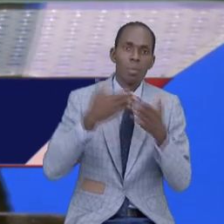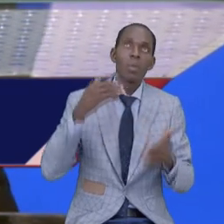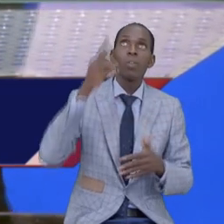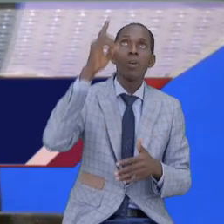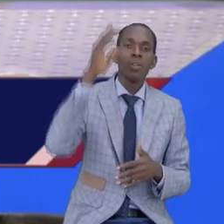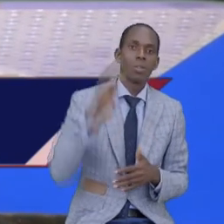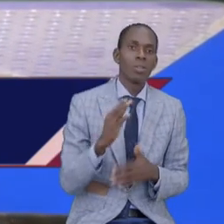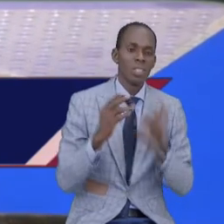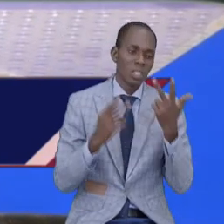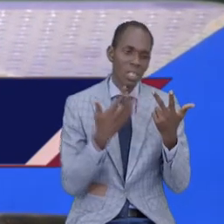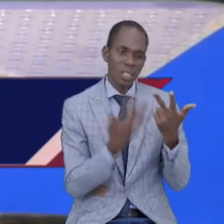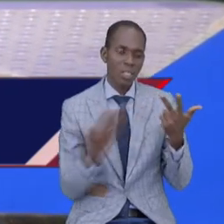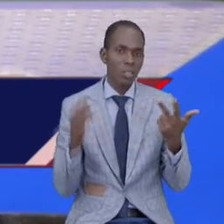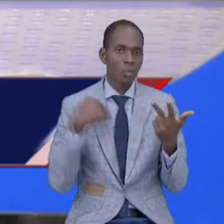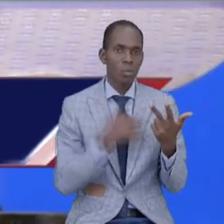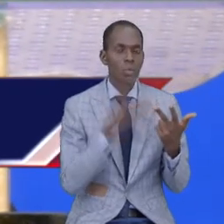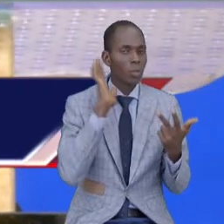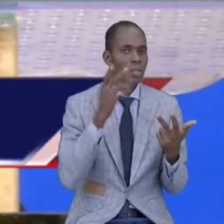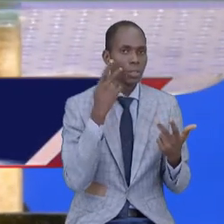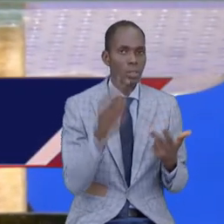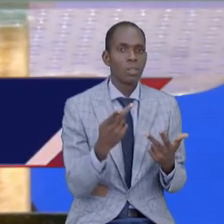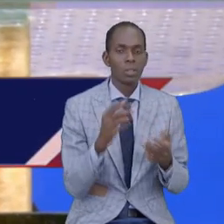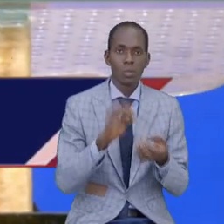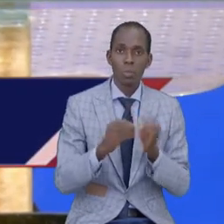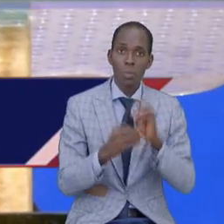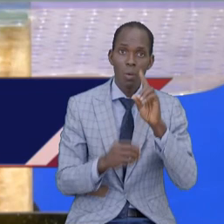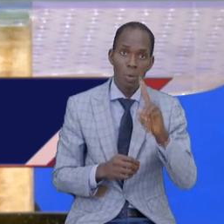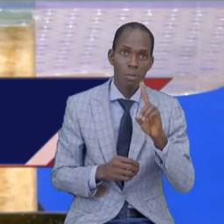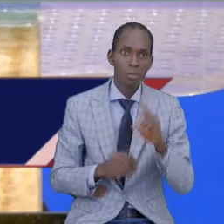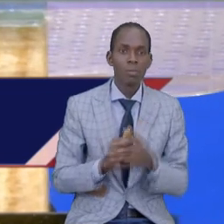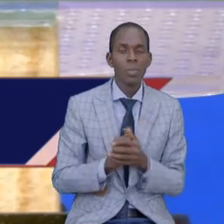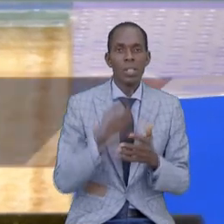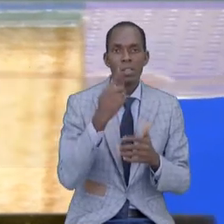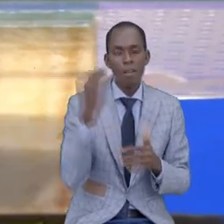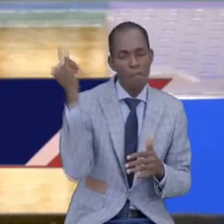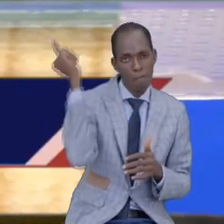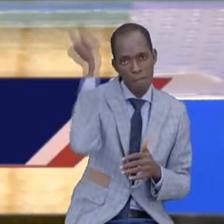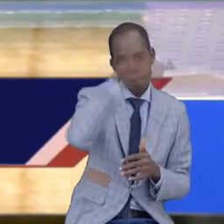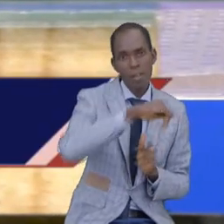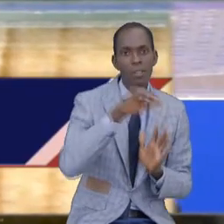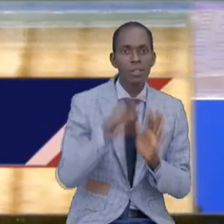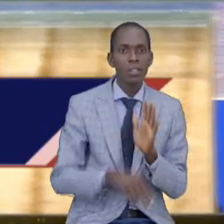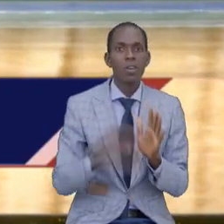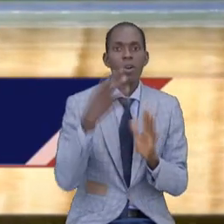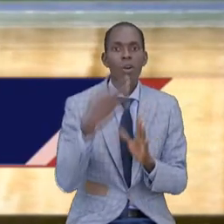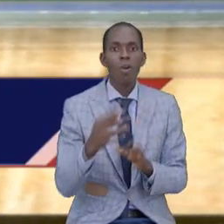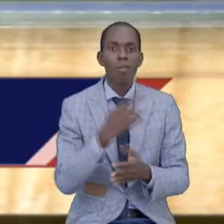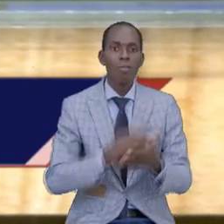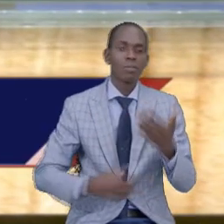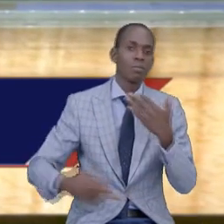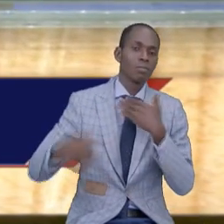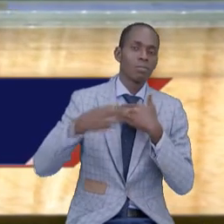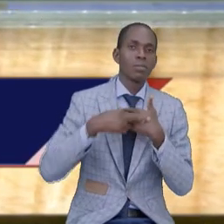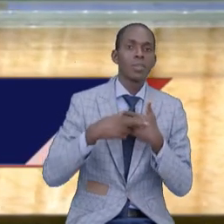God. Three things we're looking at. Number one, the foolishness of reverting to the